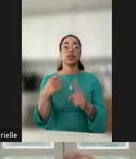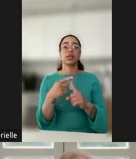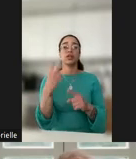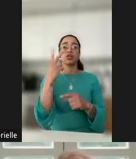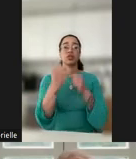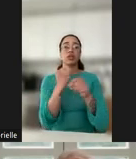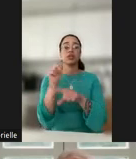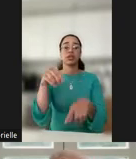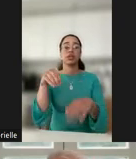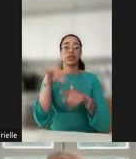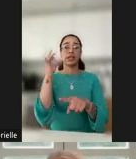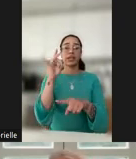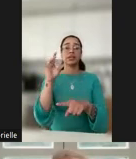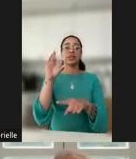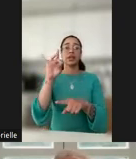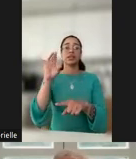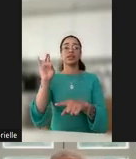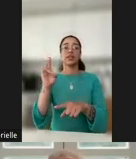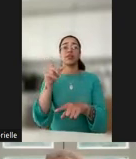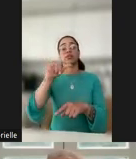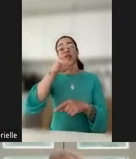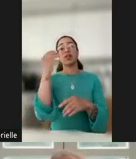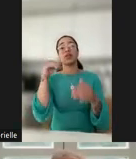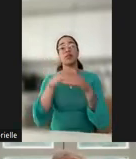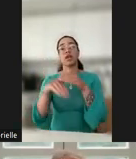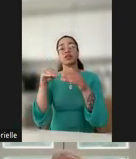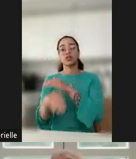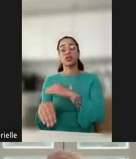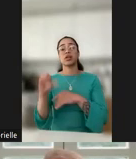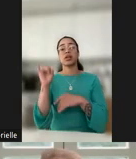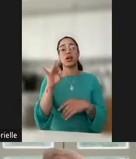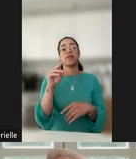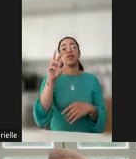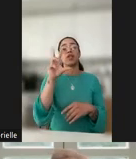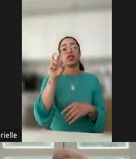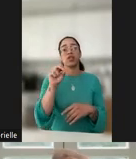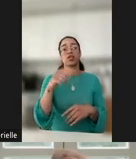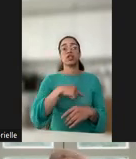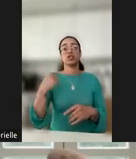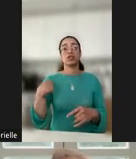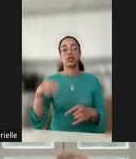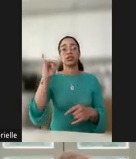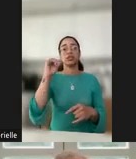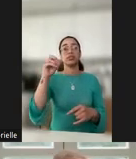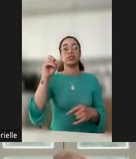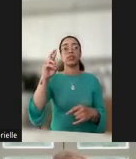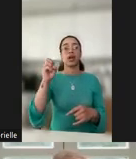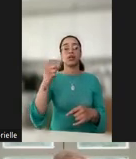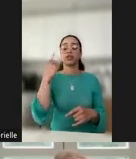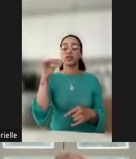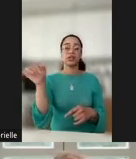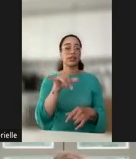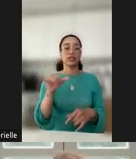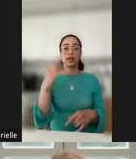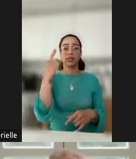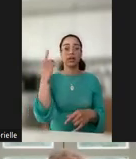1887, there was another massacre of 34 Chinese miners along Snake River in Oregon for the same reason. And